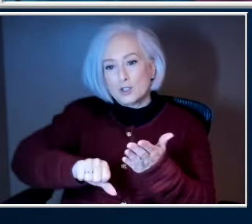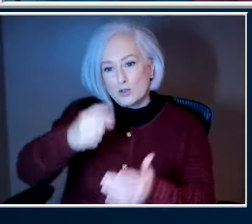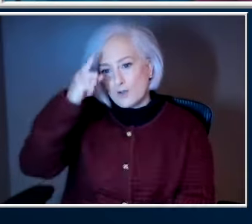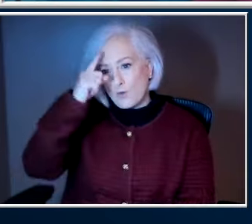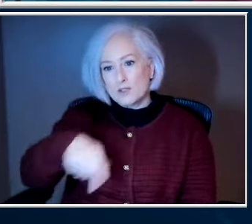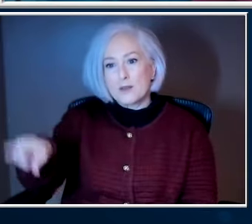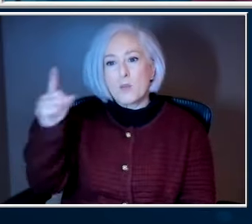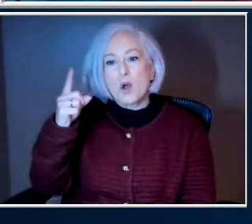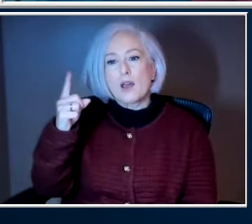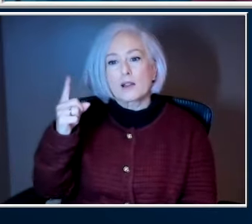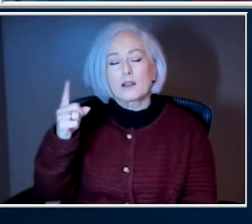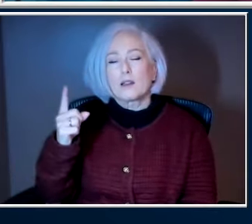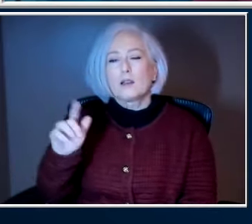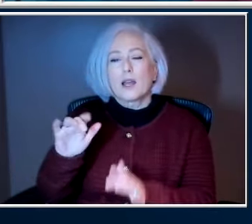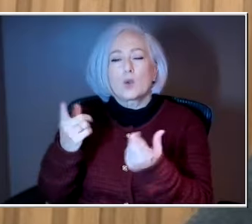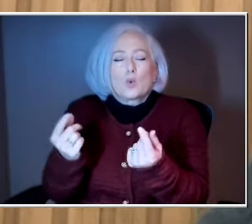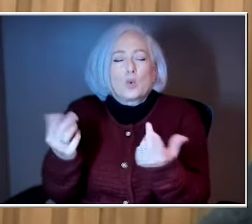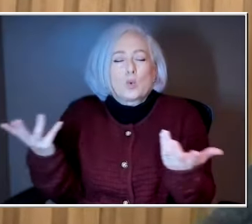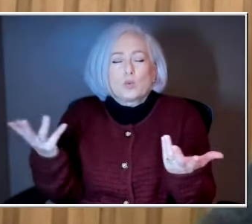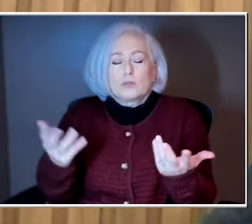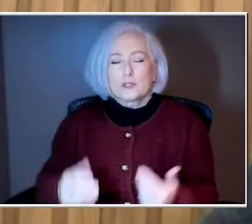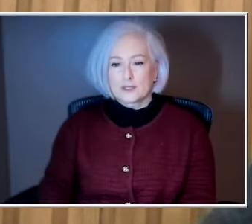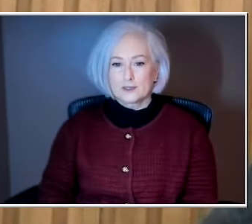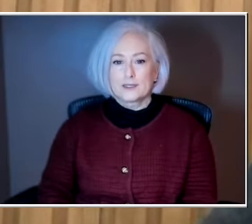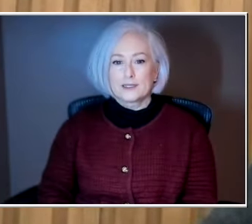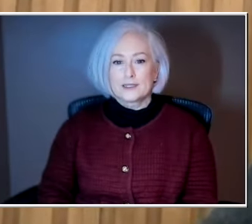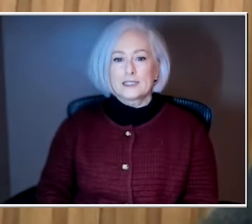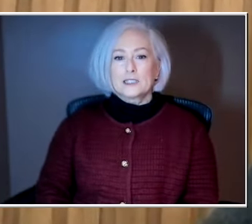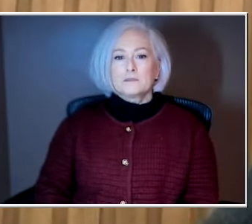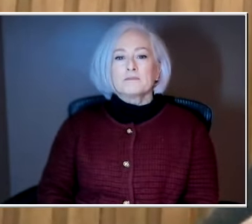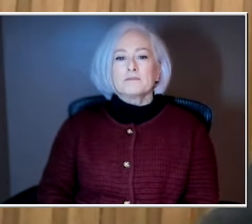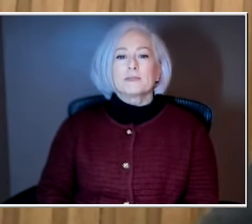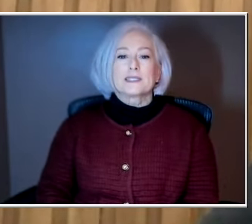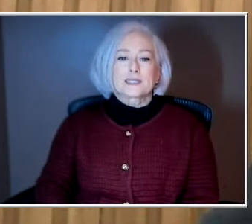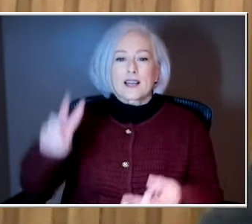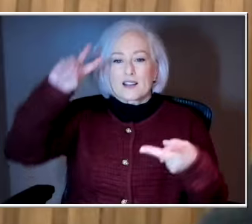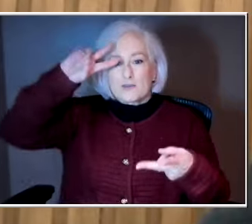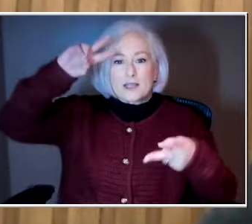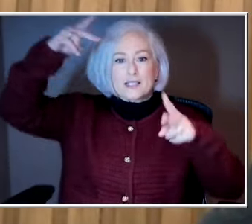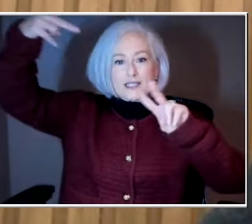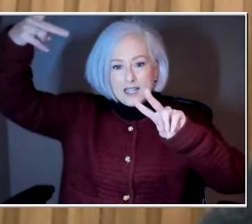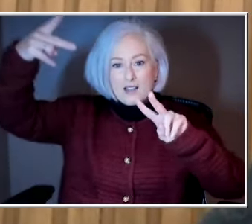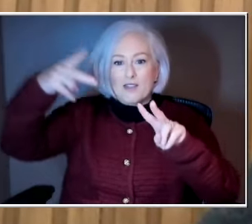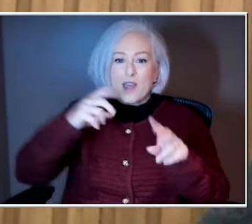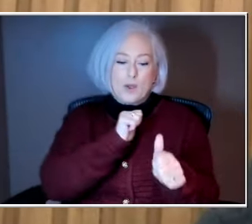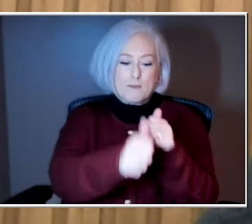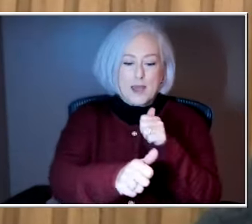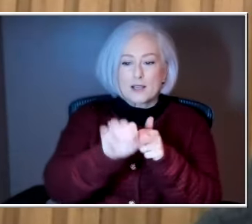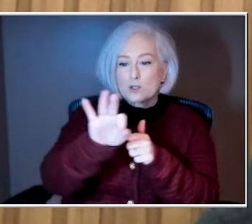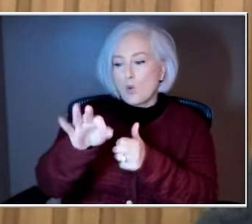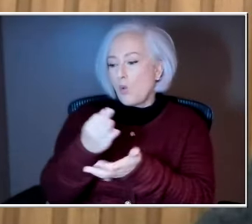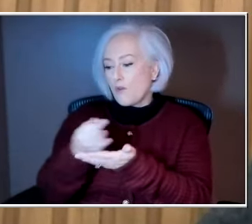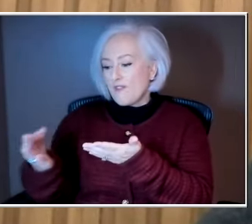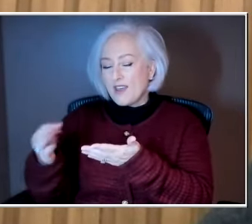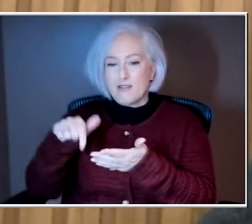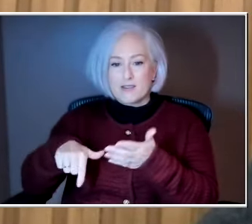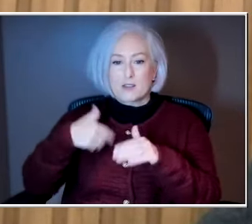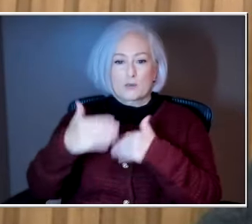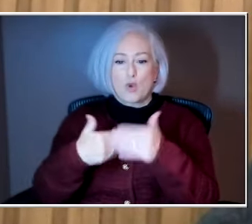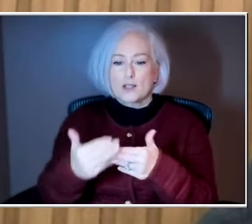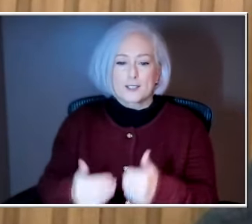decision? Sure. I think it's a common misconception that there's sort of a pass-fail when it comes to this process.